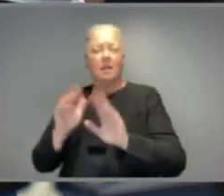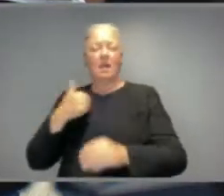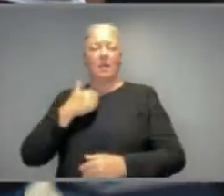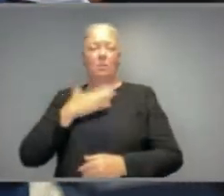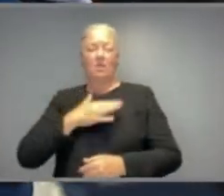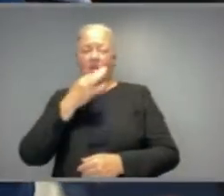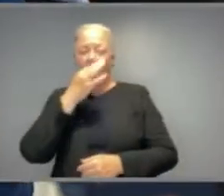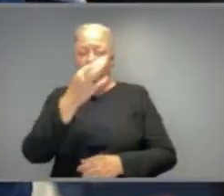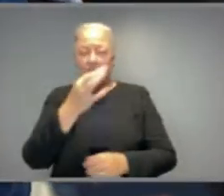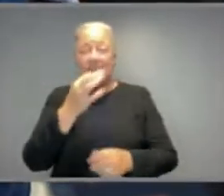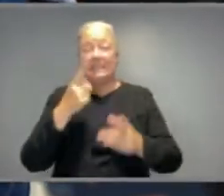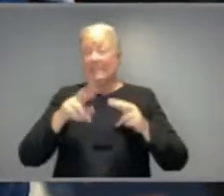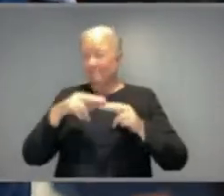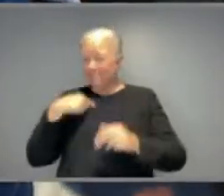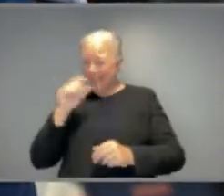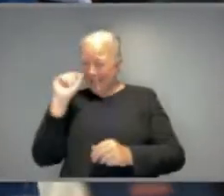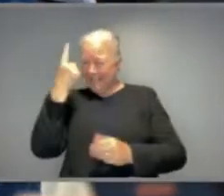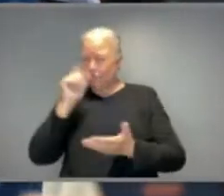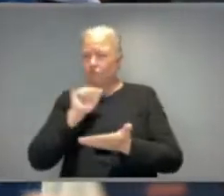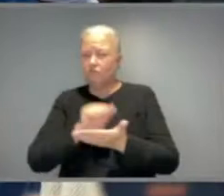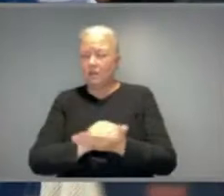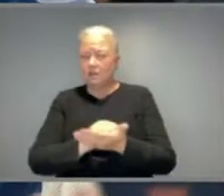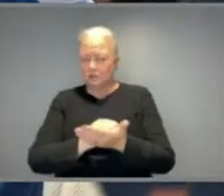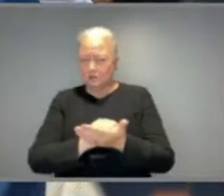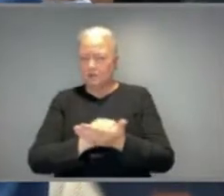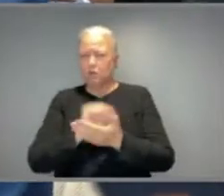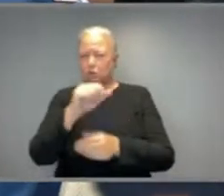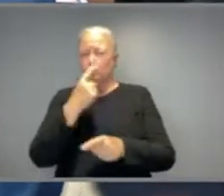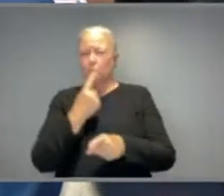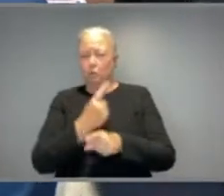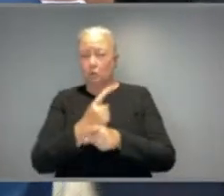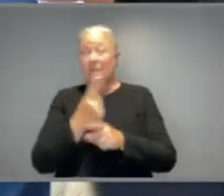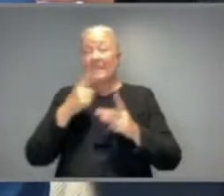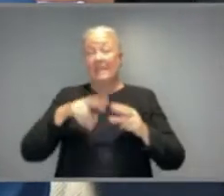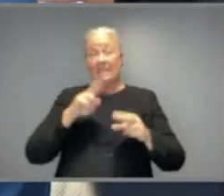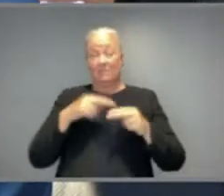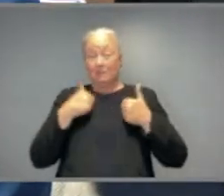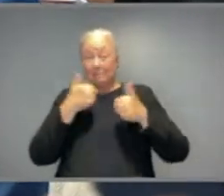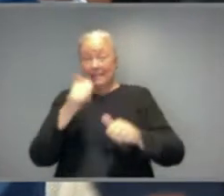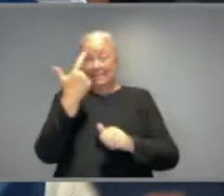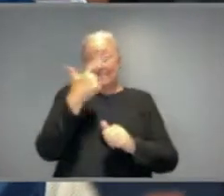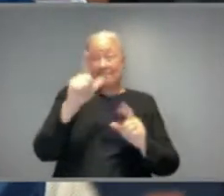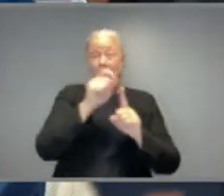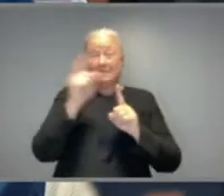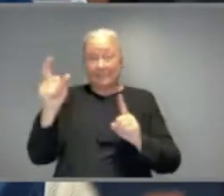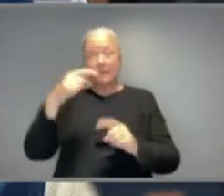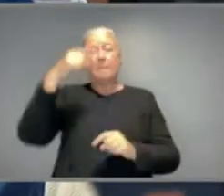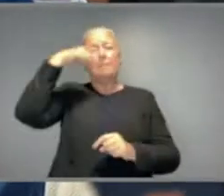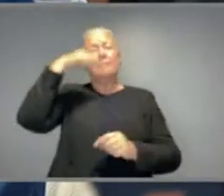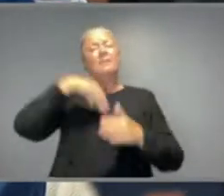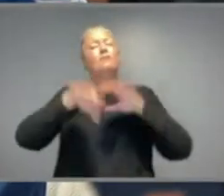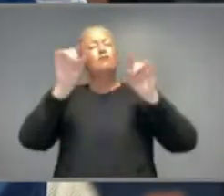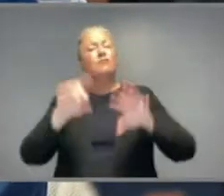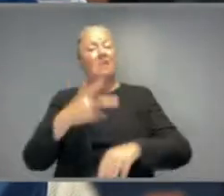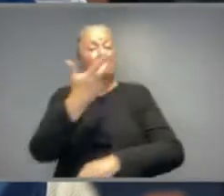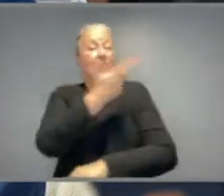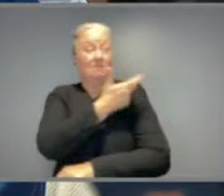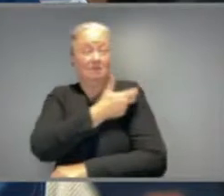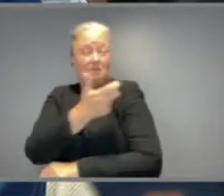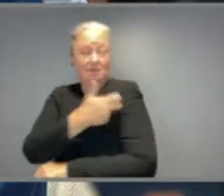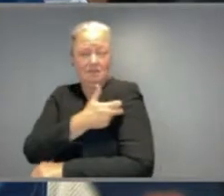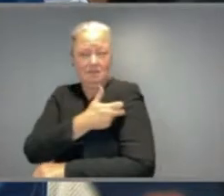this correctly, if we get to 70% vaccination, the next step, then we would still